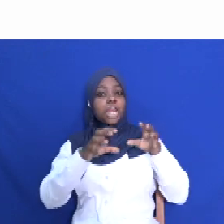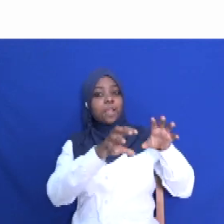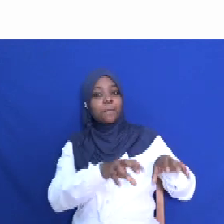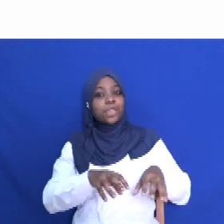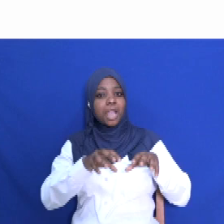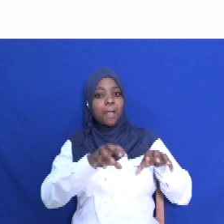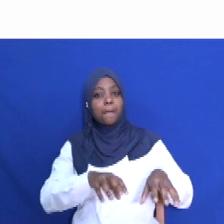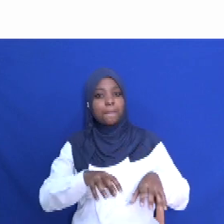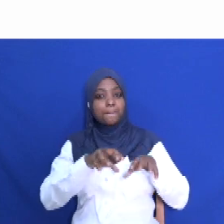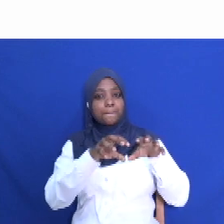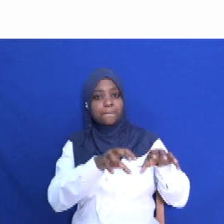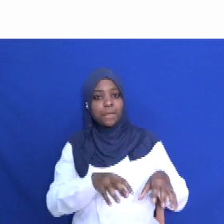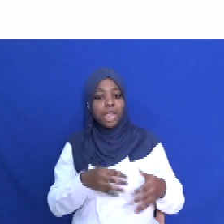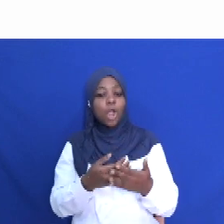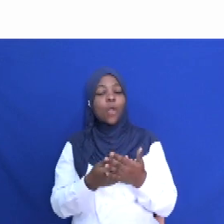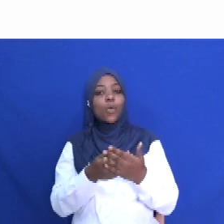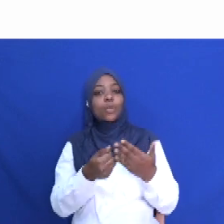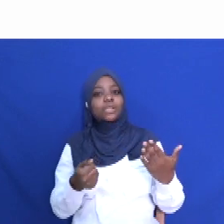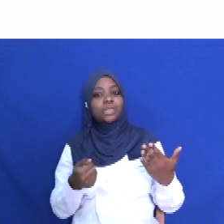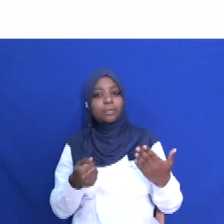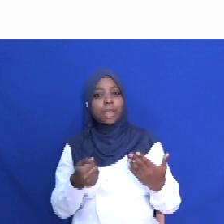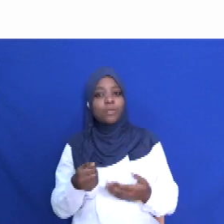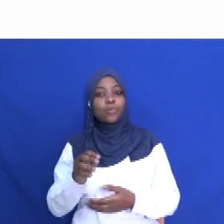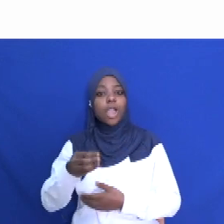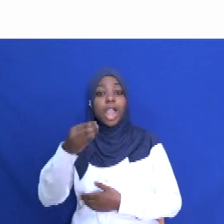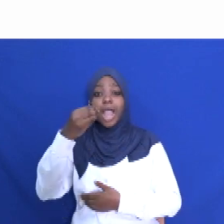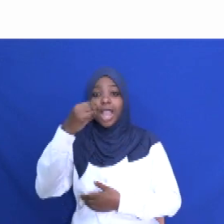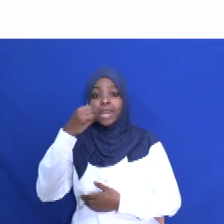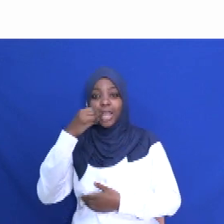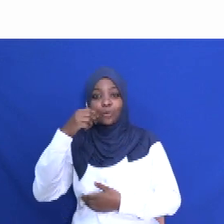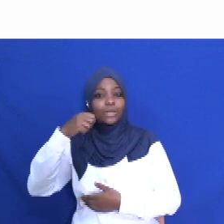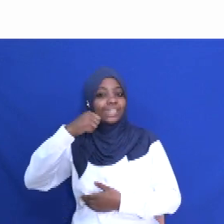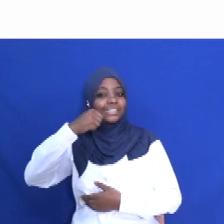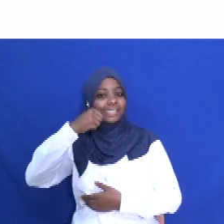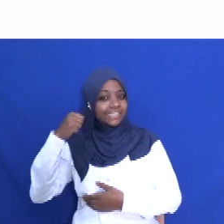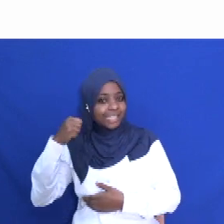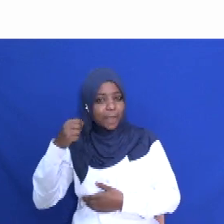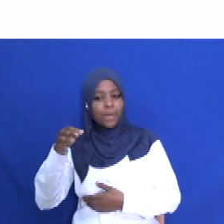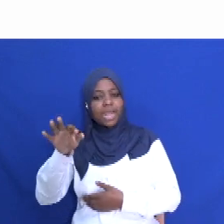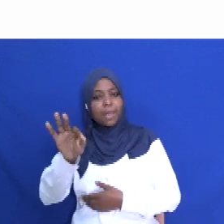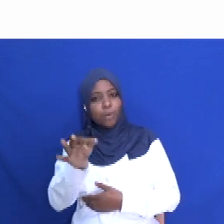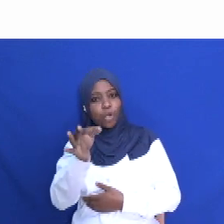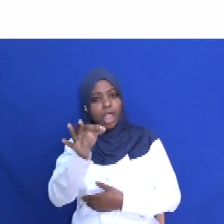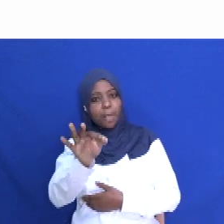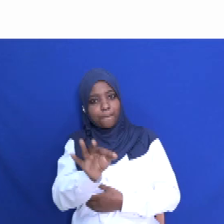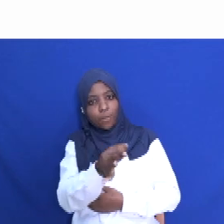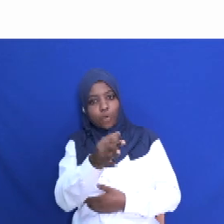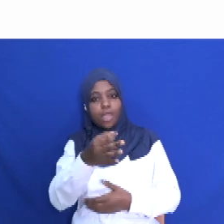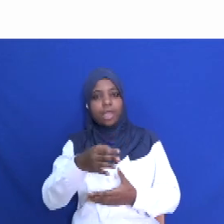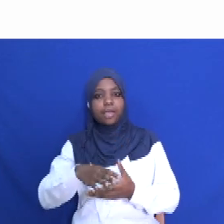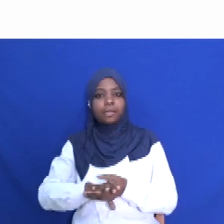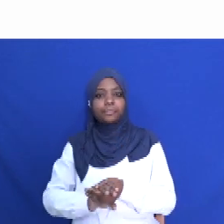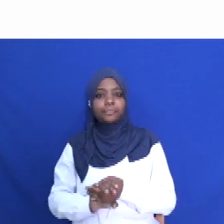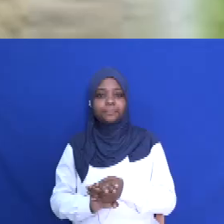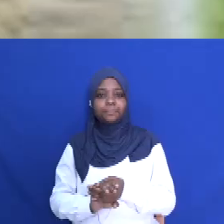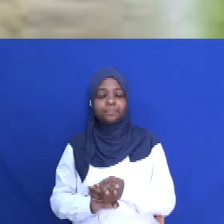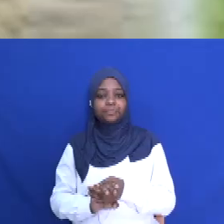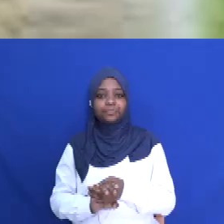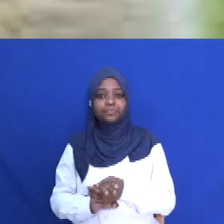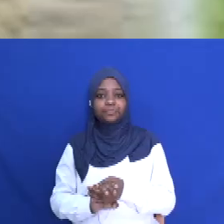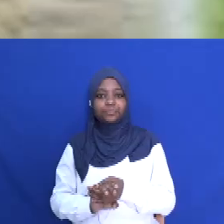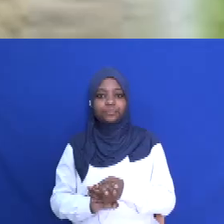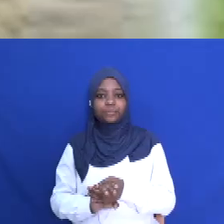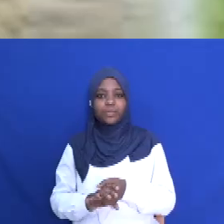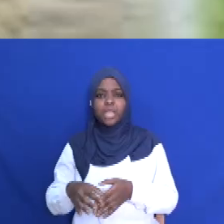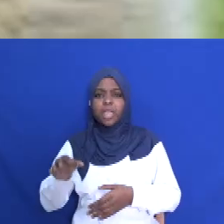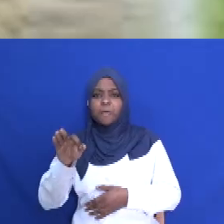and plants. Okay, now, what about the goat? What about the goat? We